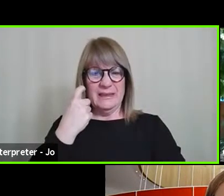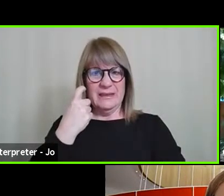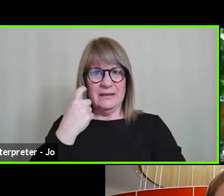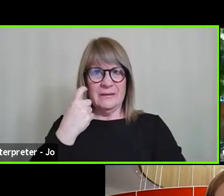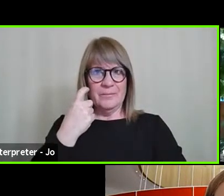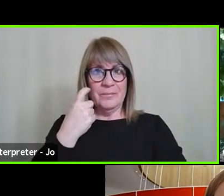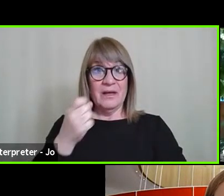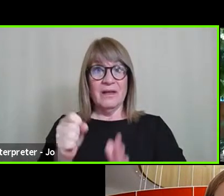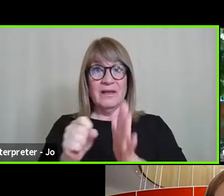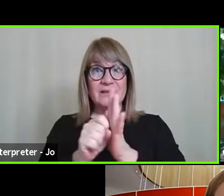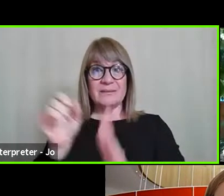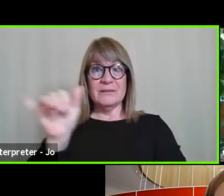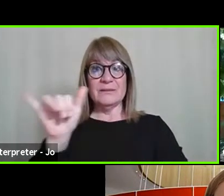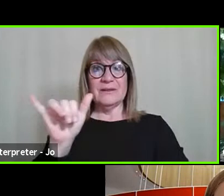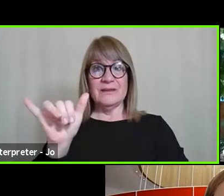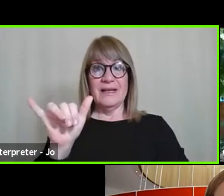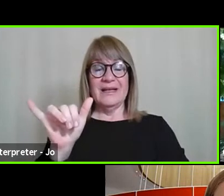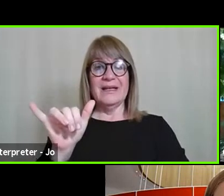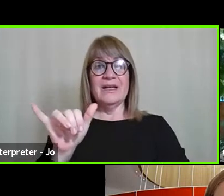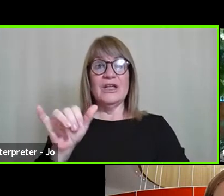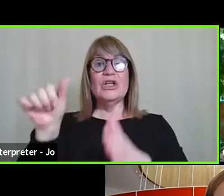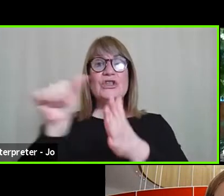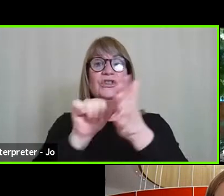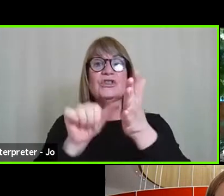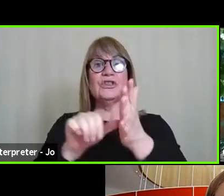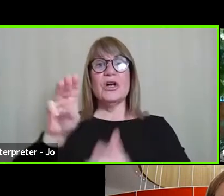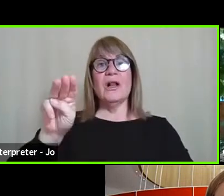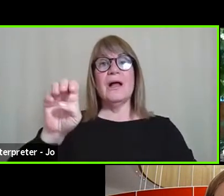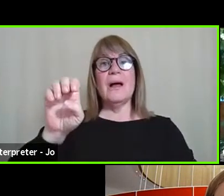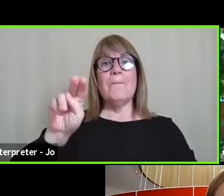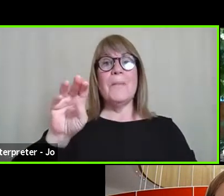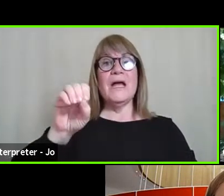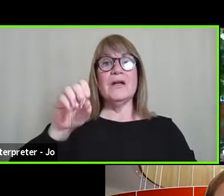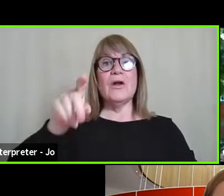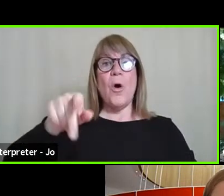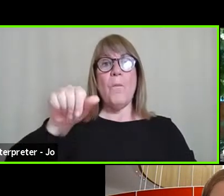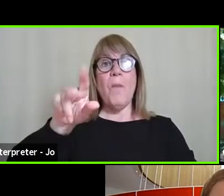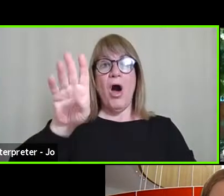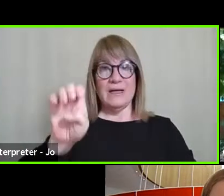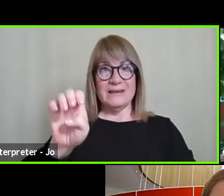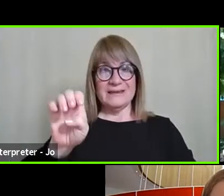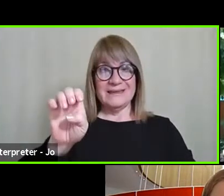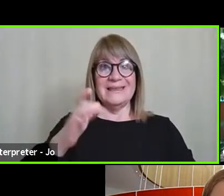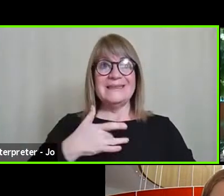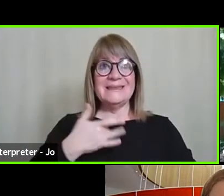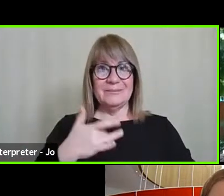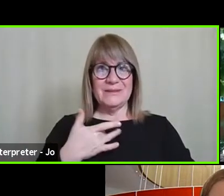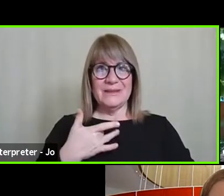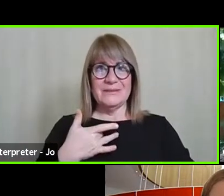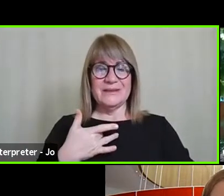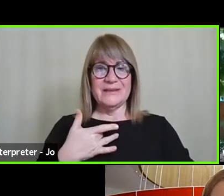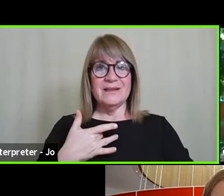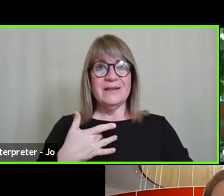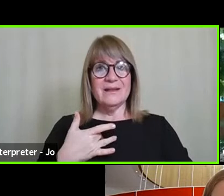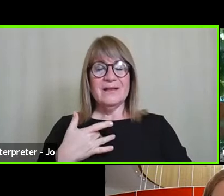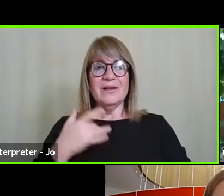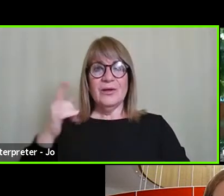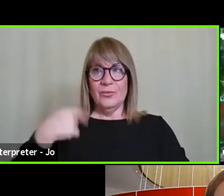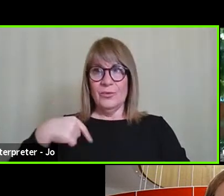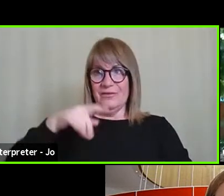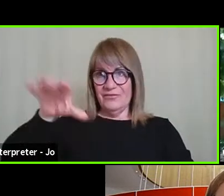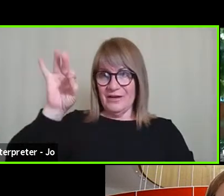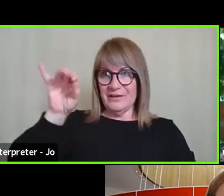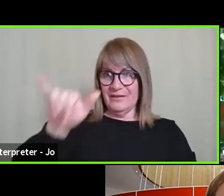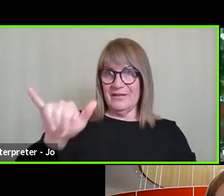suspected surgical menopause symptoms um and sure enough we were able to document that at least you know those dozen people were